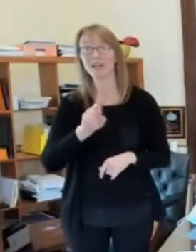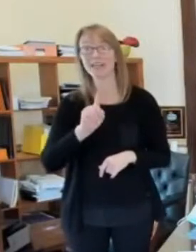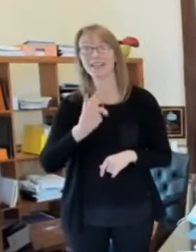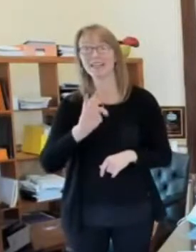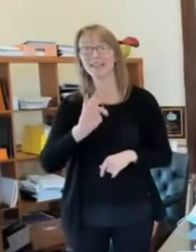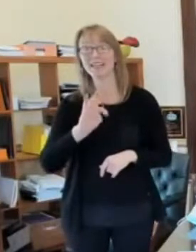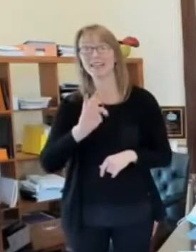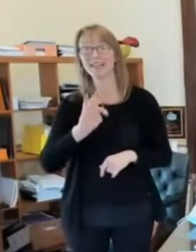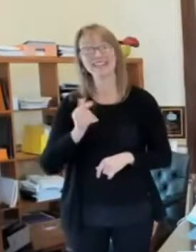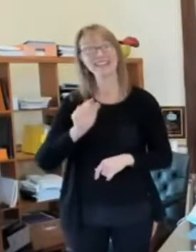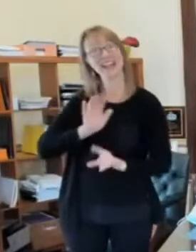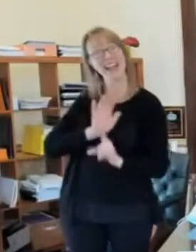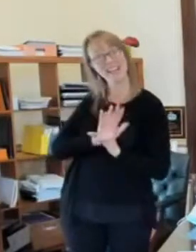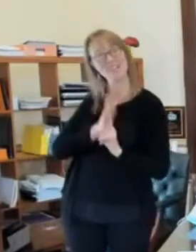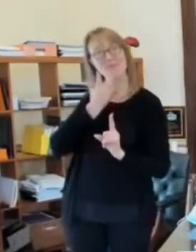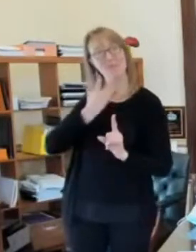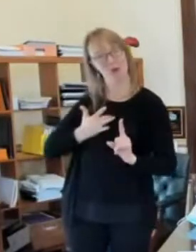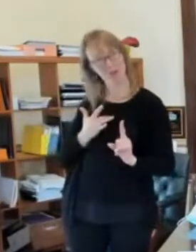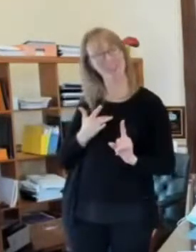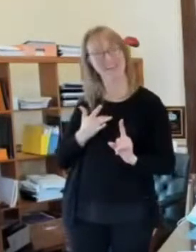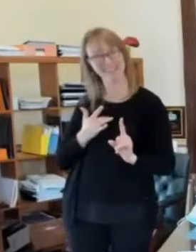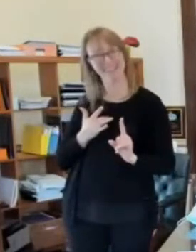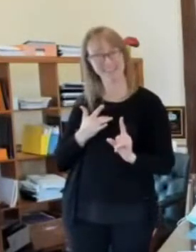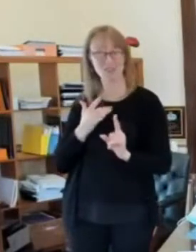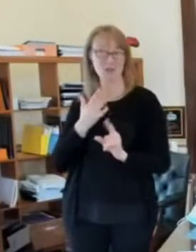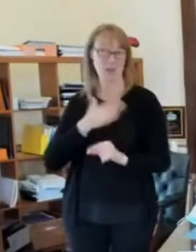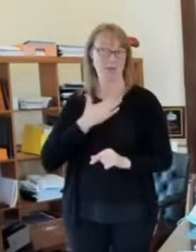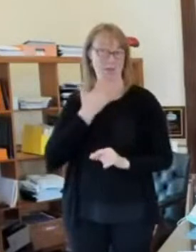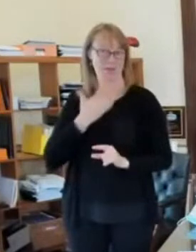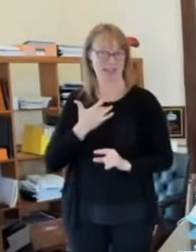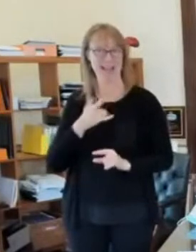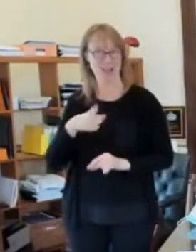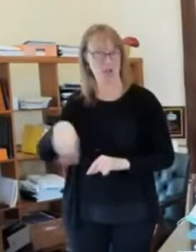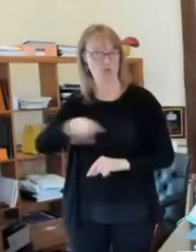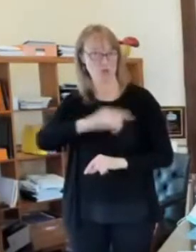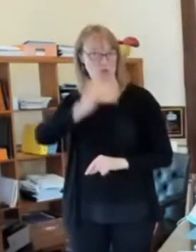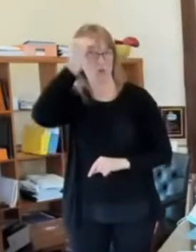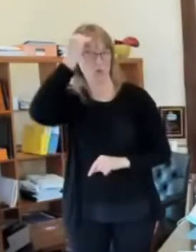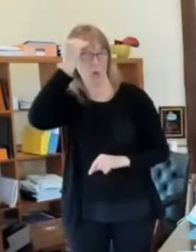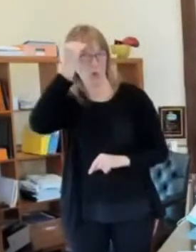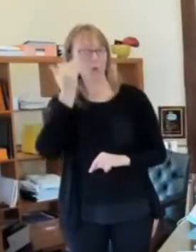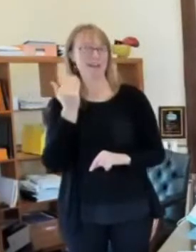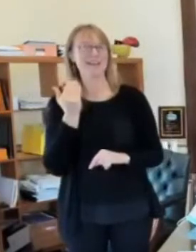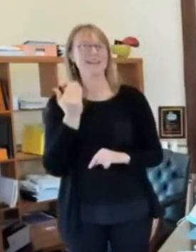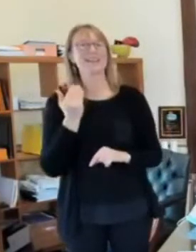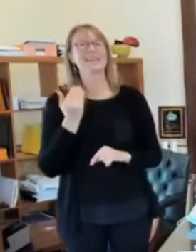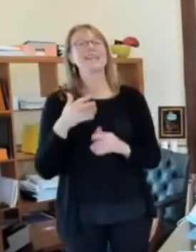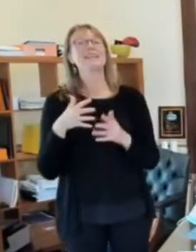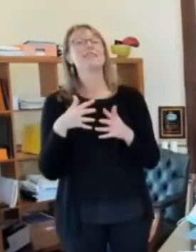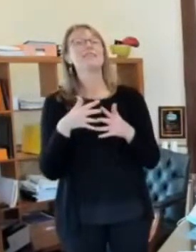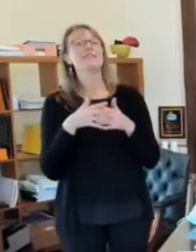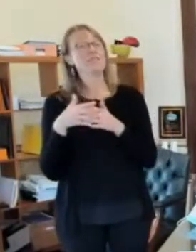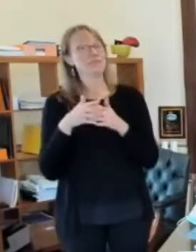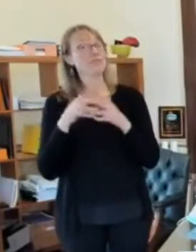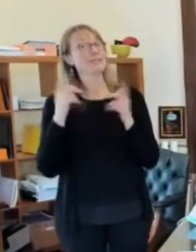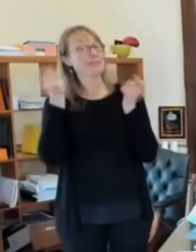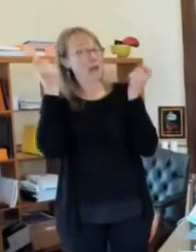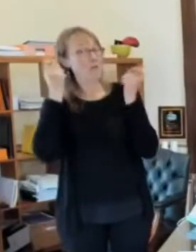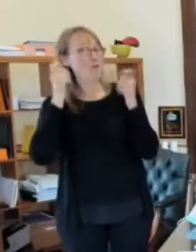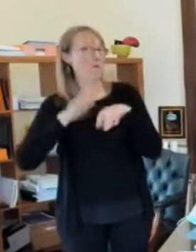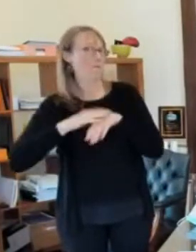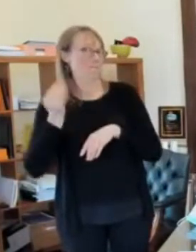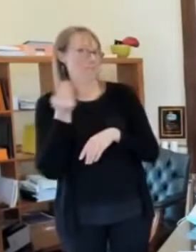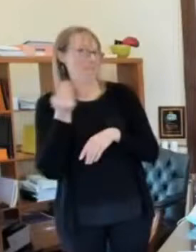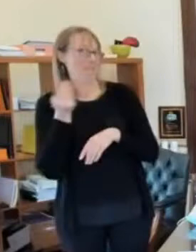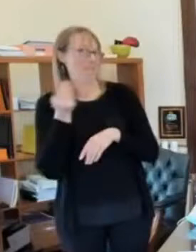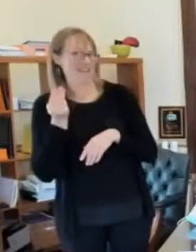know, the whole country celebrates it on Monday. So City Hall will be closed on Monday. Most government offices